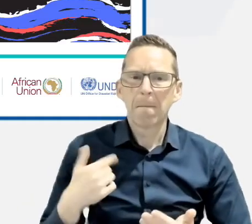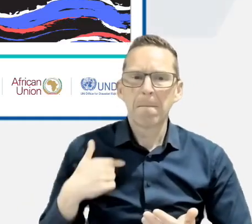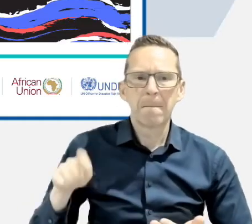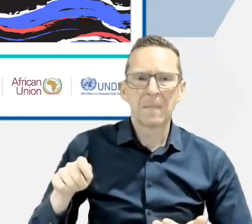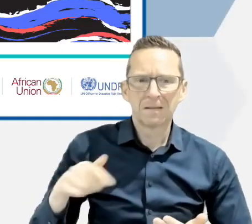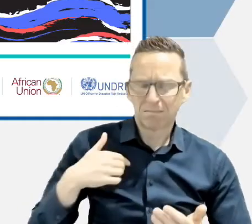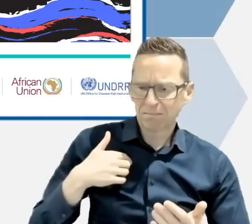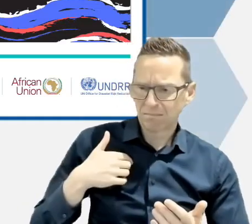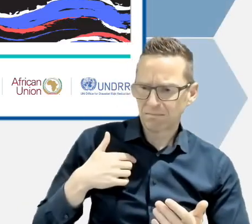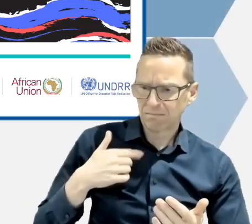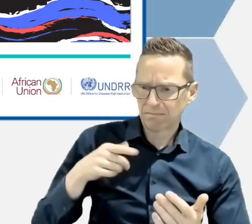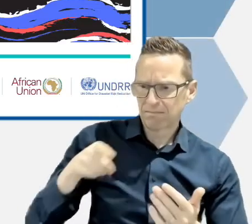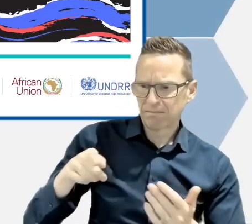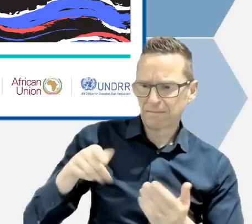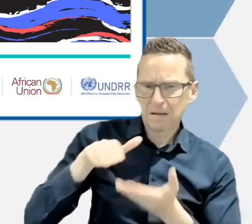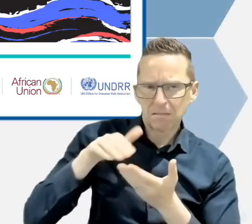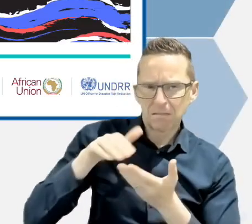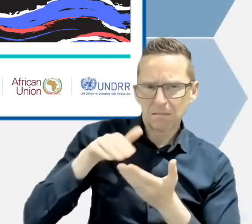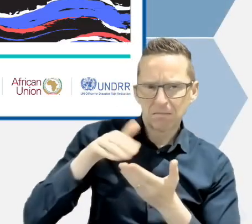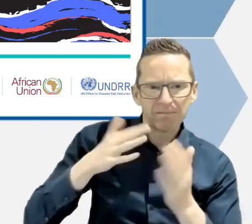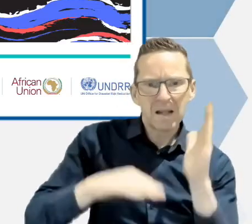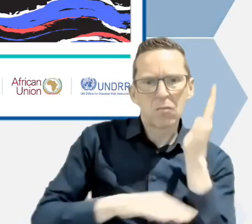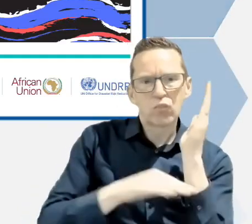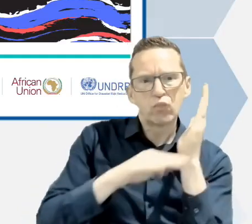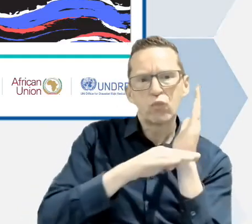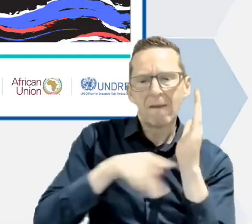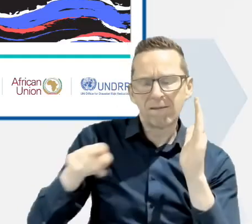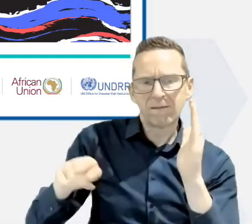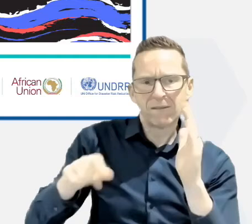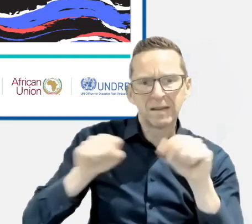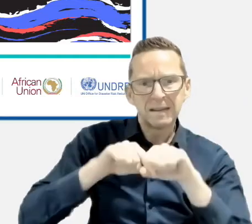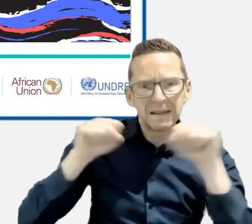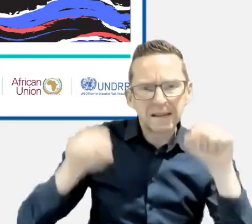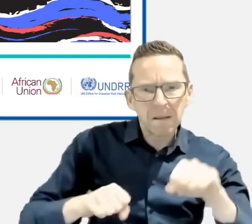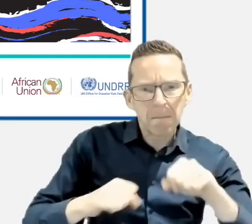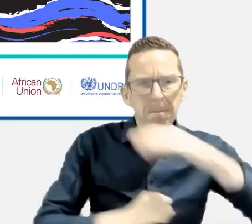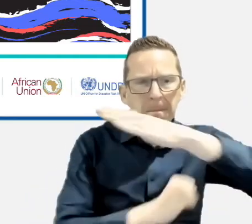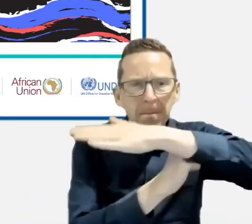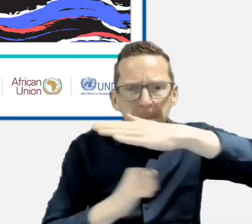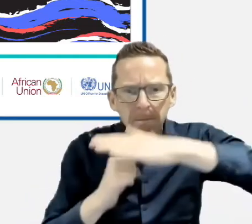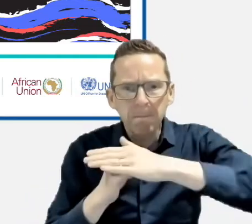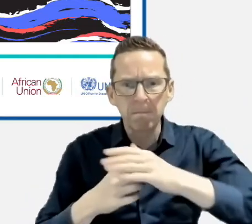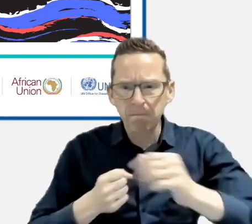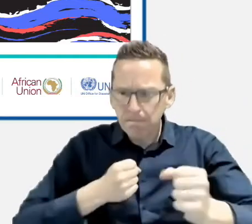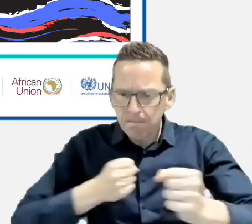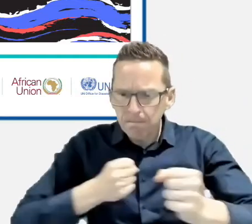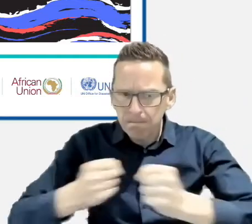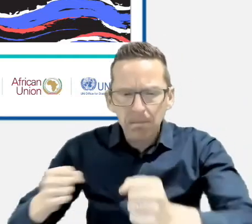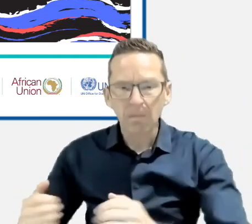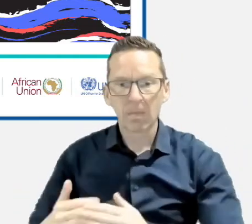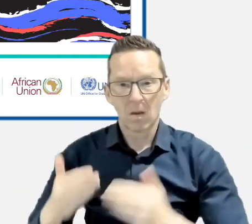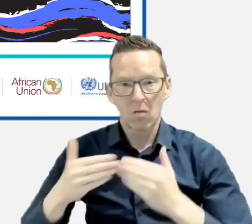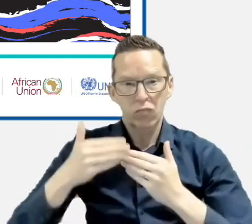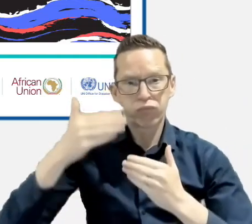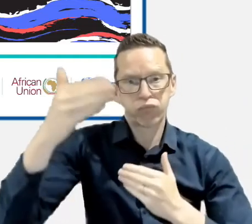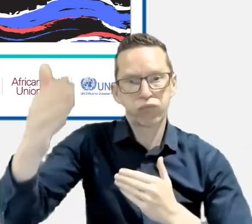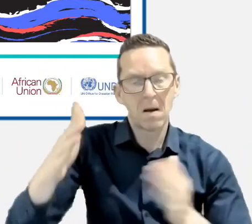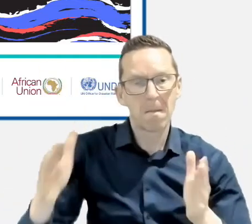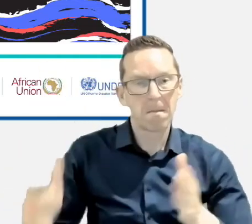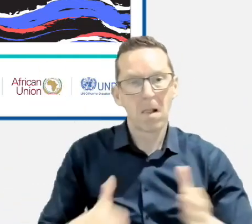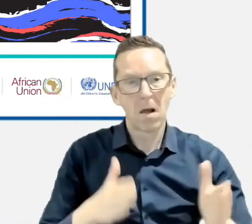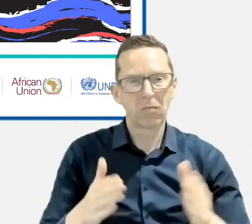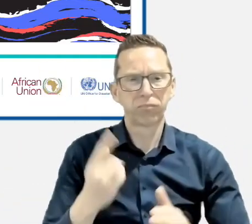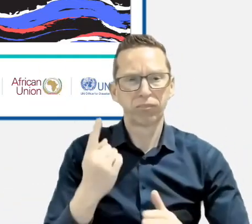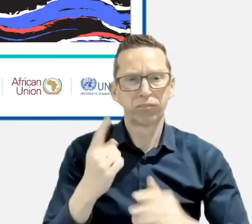and interdependencies in the system and influencing long-term planning, such as spatial development plans, integrated development